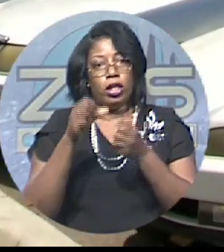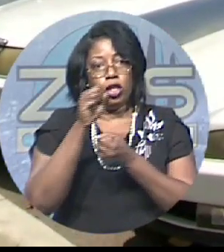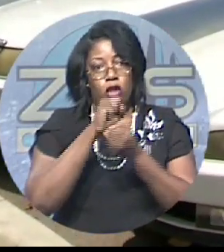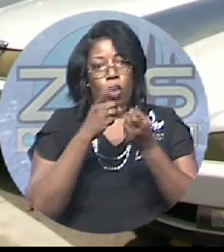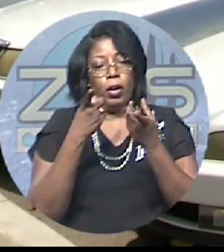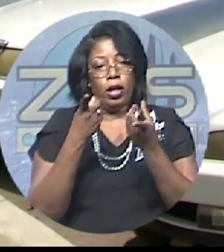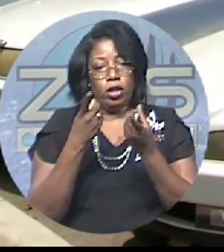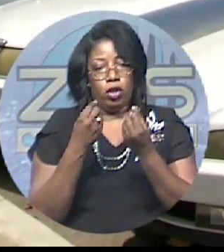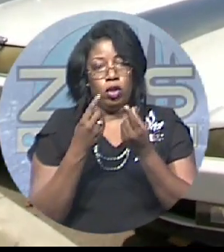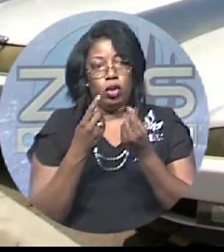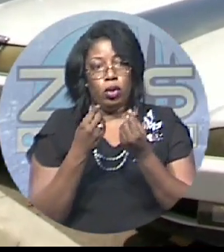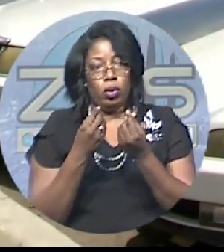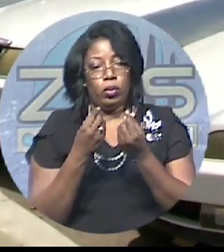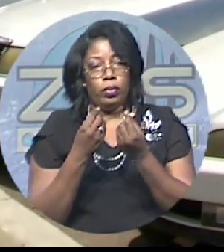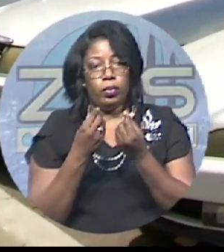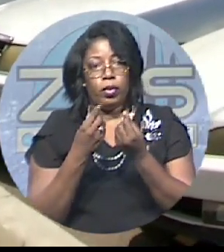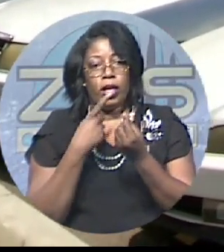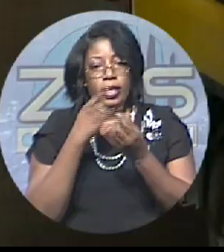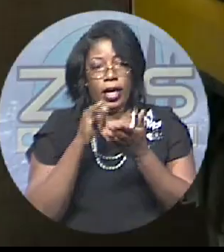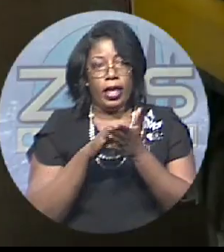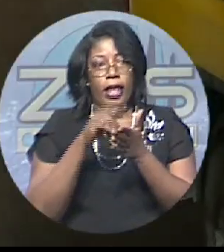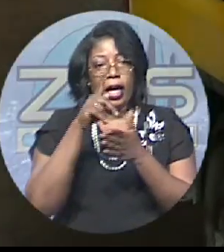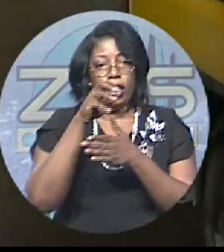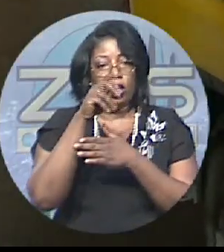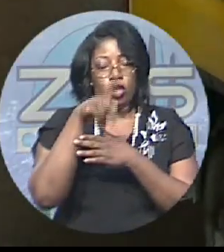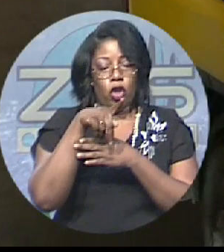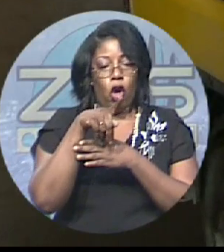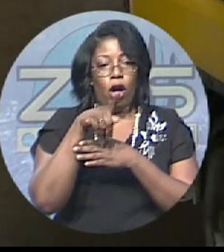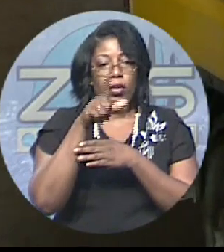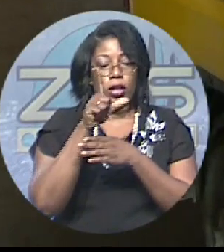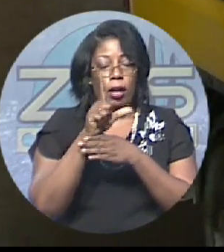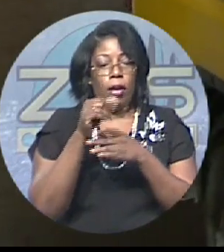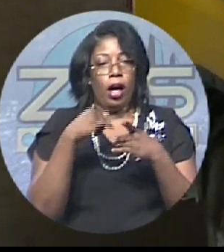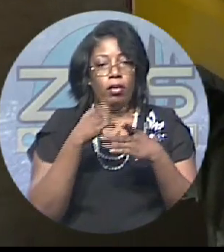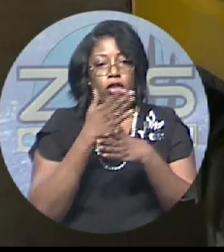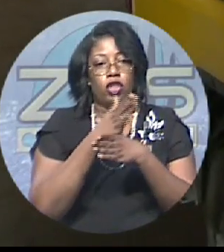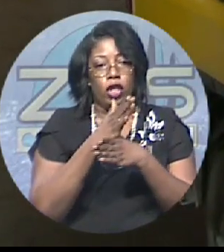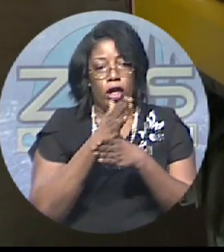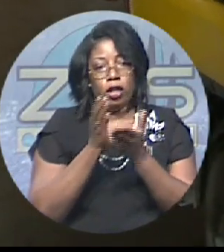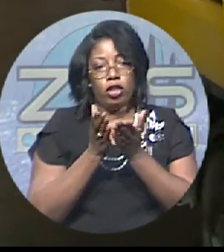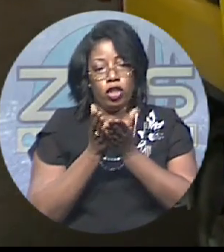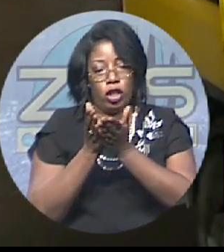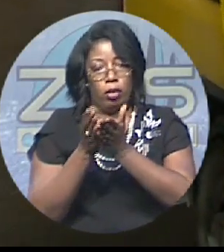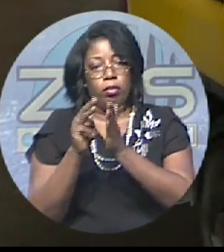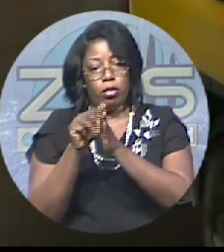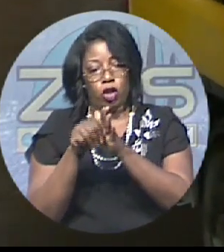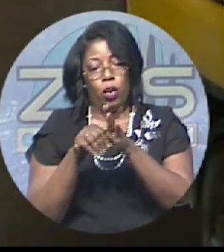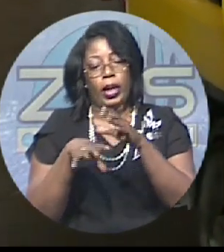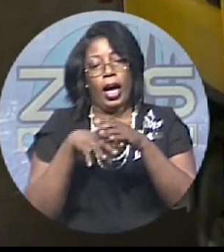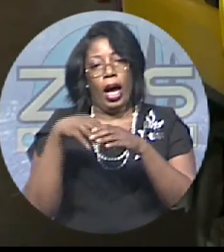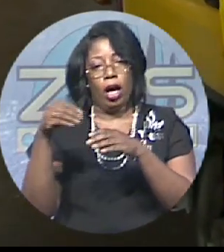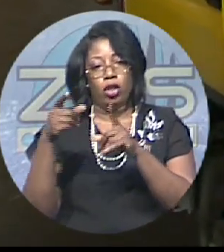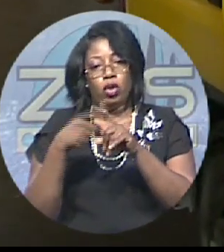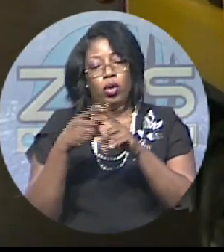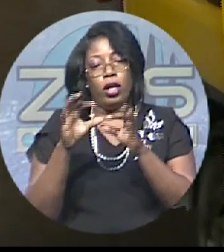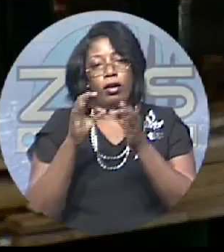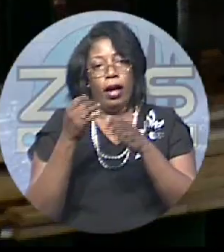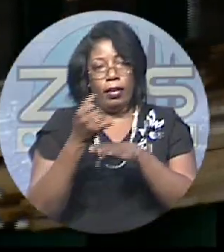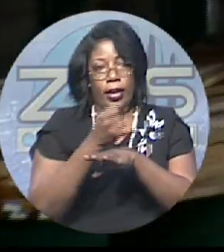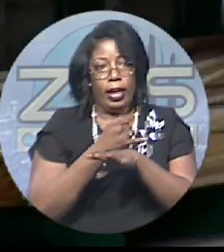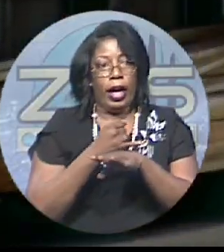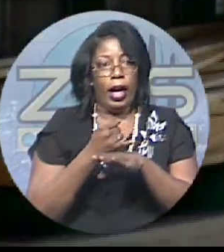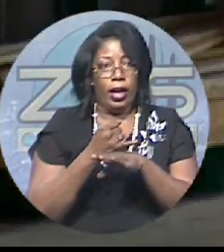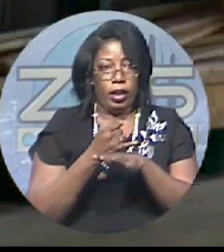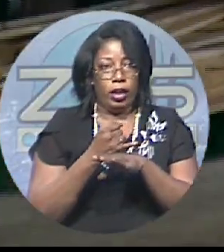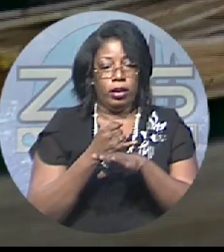its generosity going out. He says Tops Lumber Company has considerable shares of shipment going out to those family islands